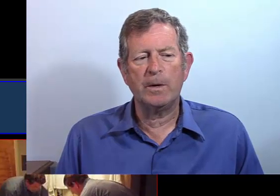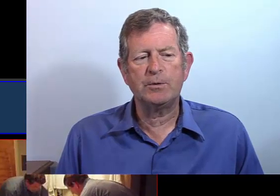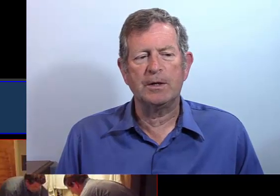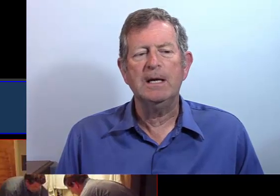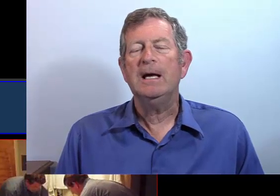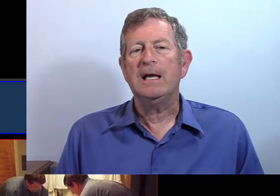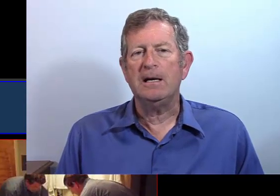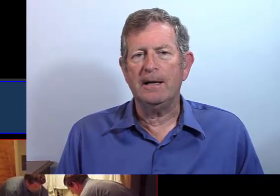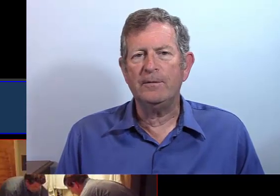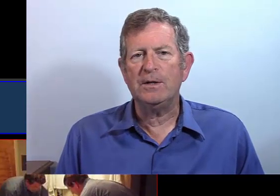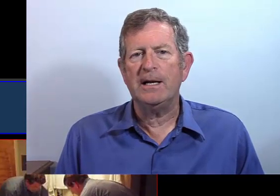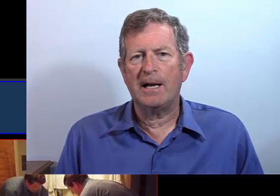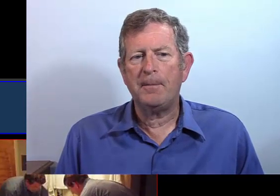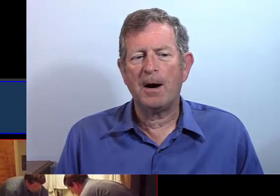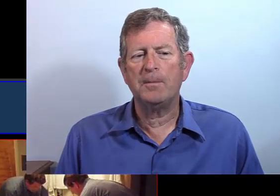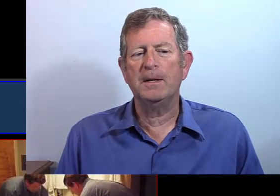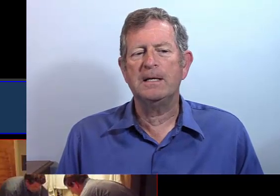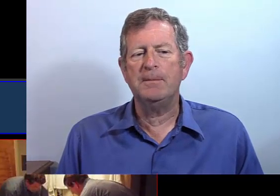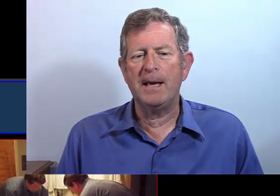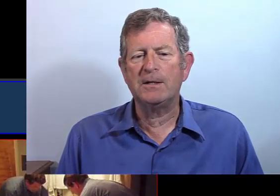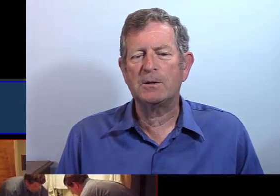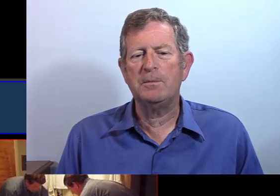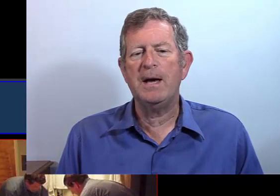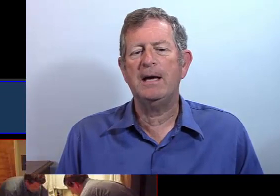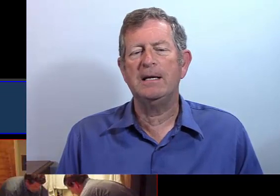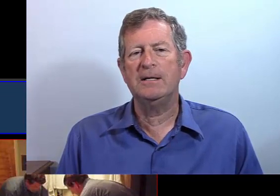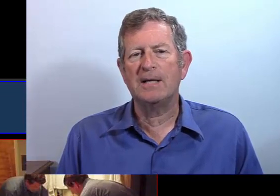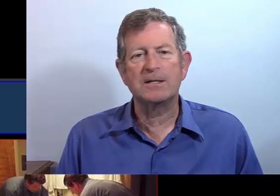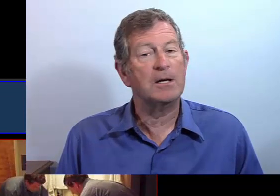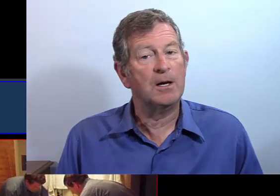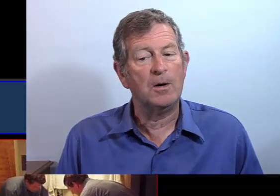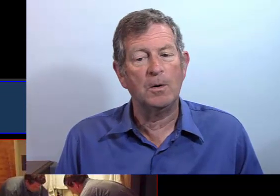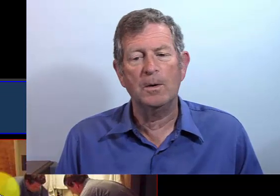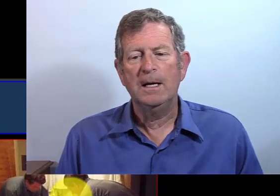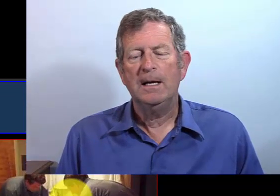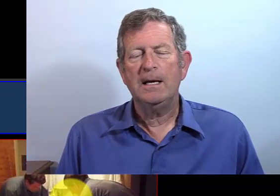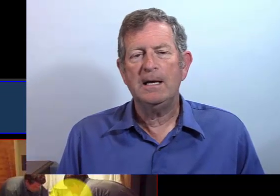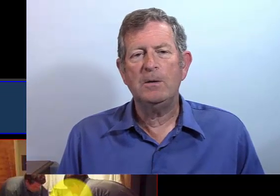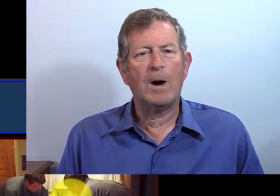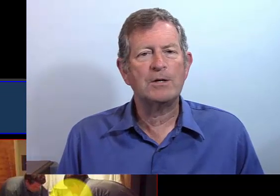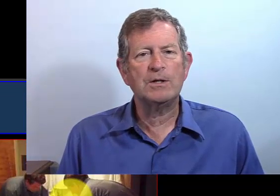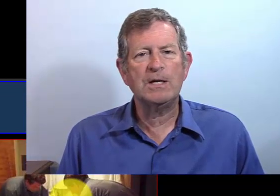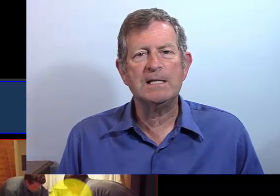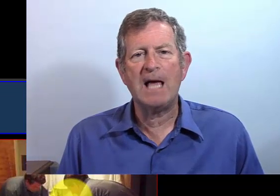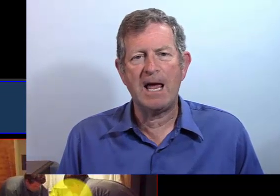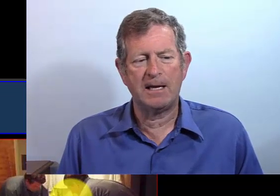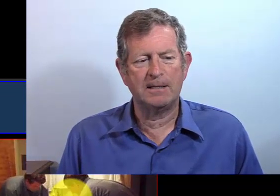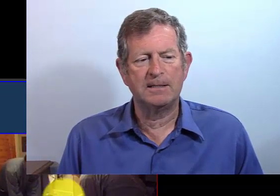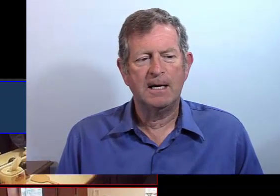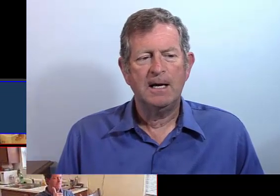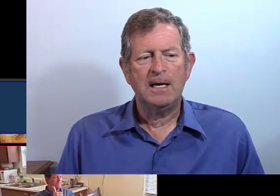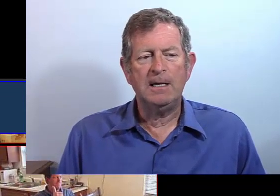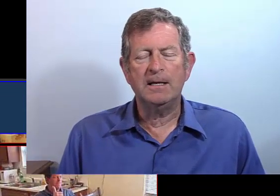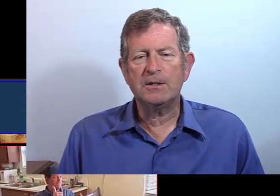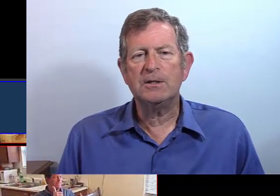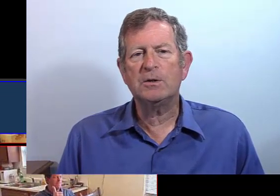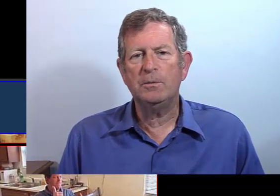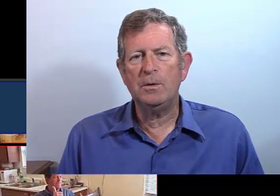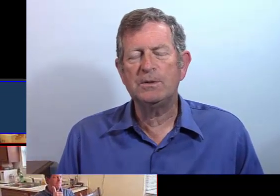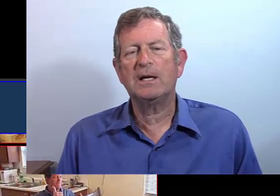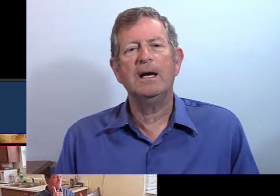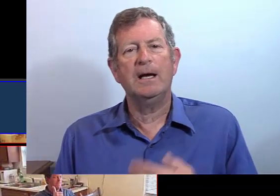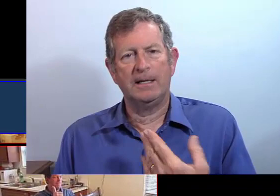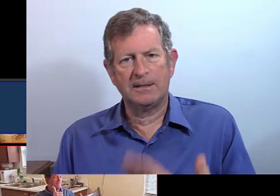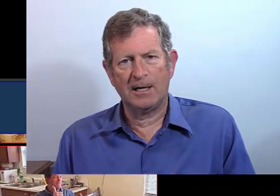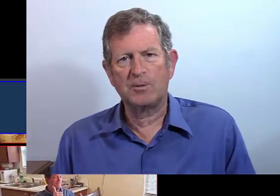this description. He lives in an apartment. He makes the bed. He says hello. He washes his hands. He listens